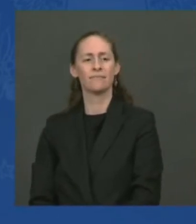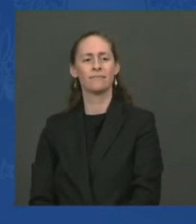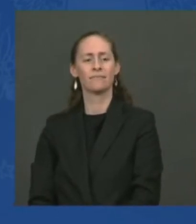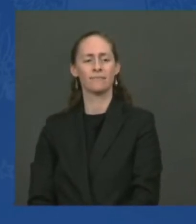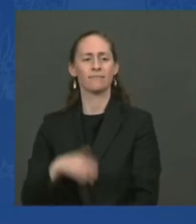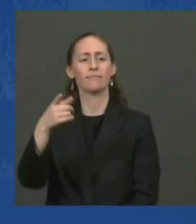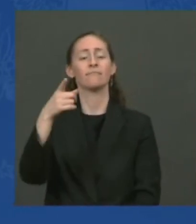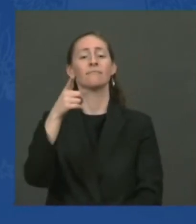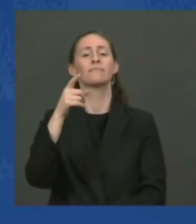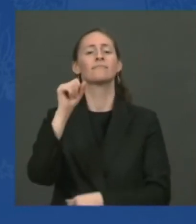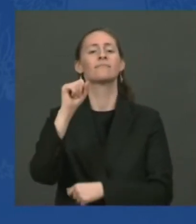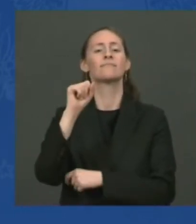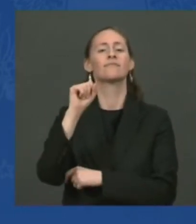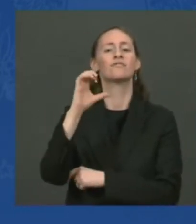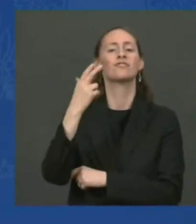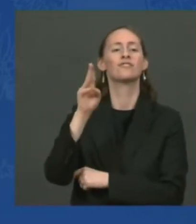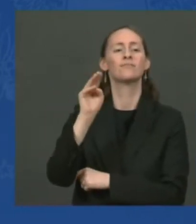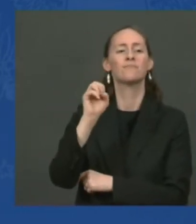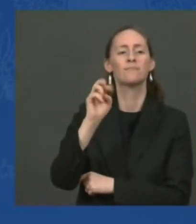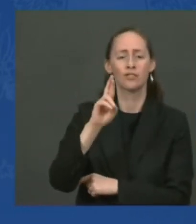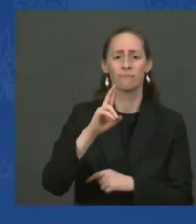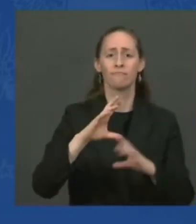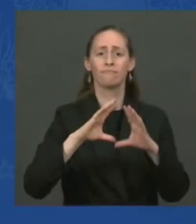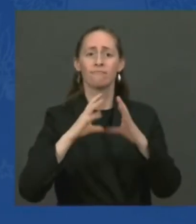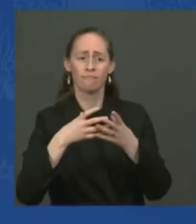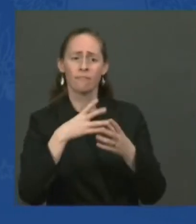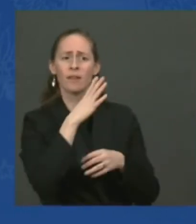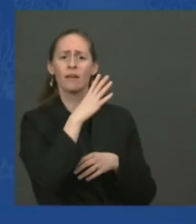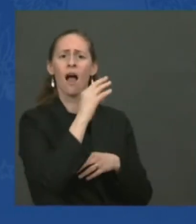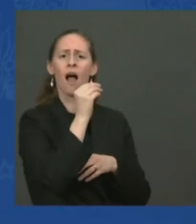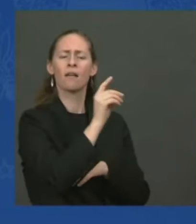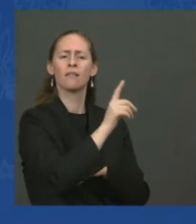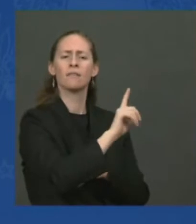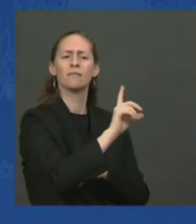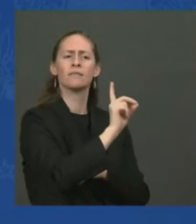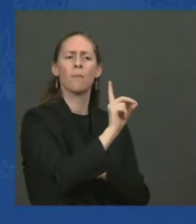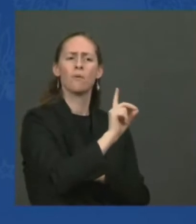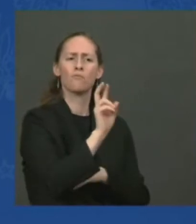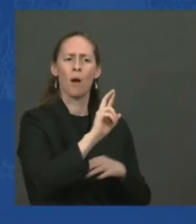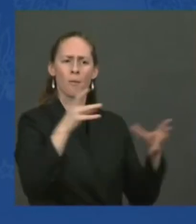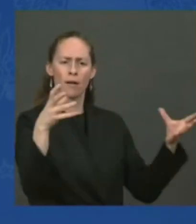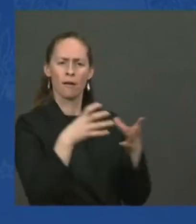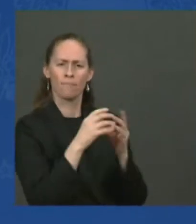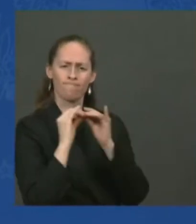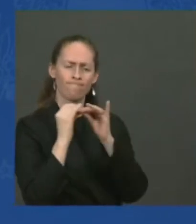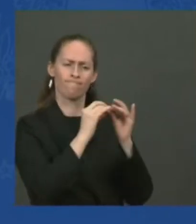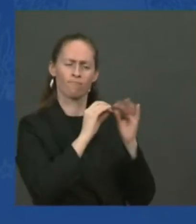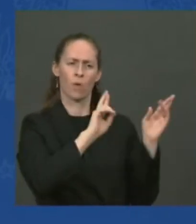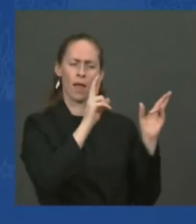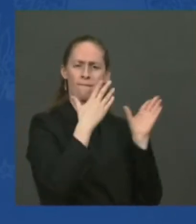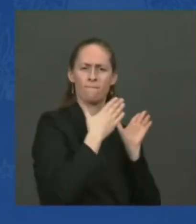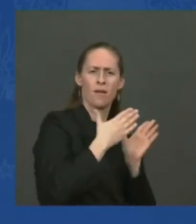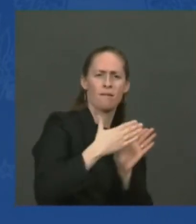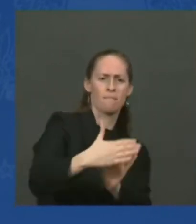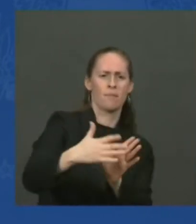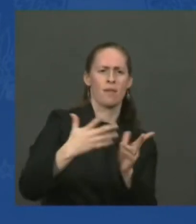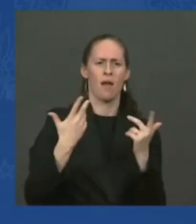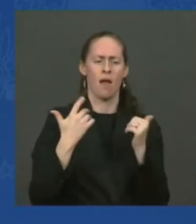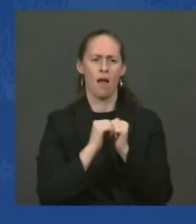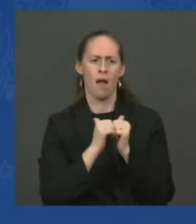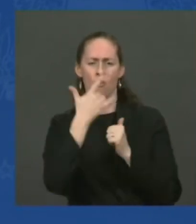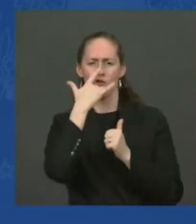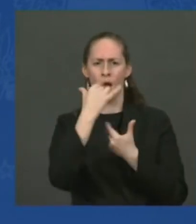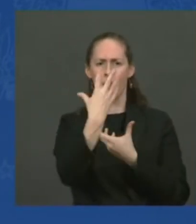Senate Democrats and Republicans have established this bipartisan framework, including representatives and all the folks you heard